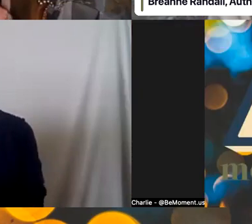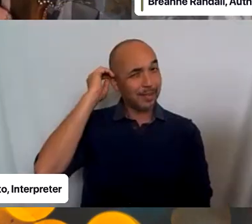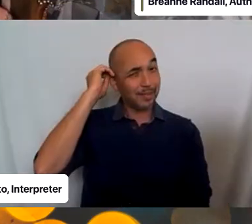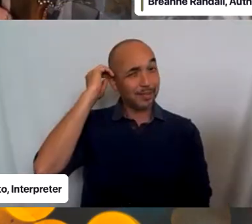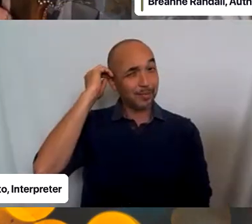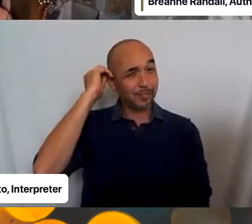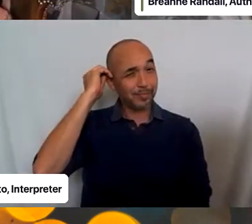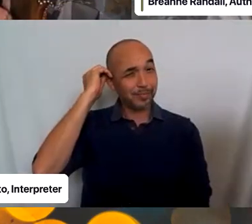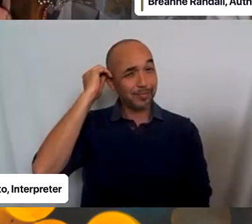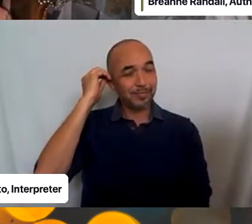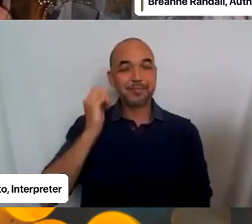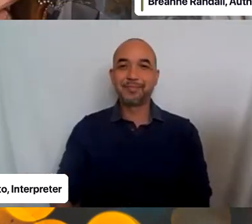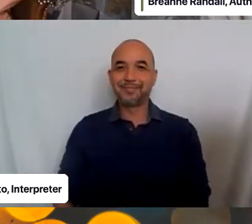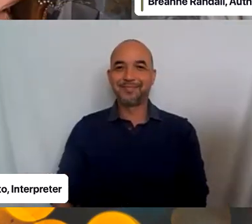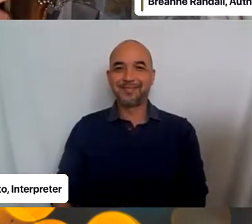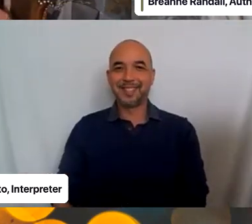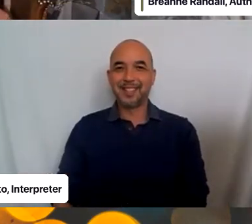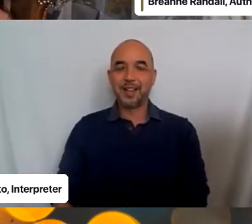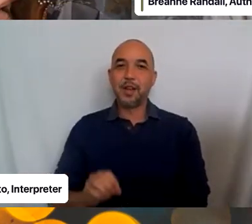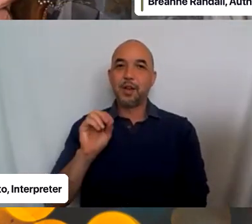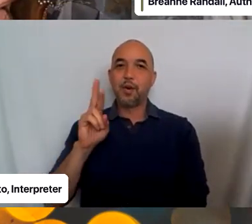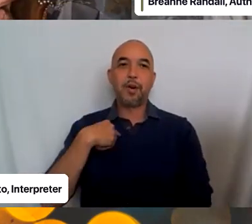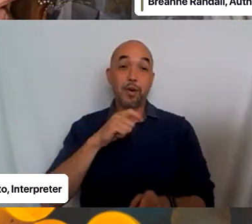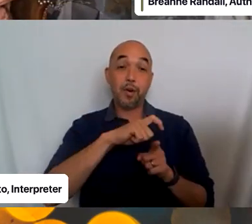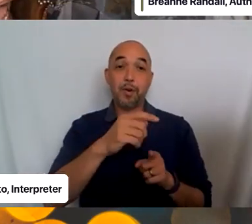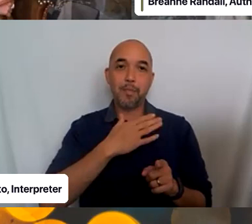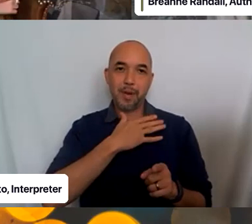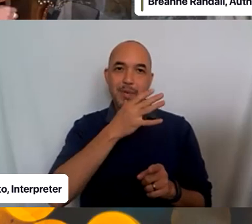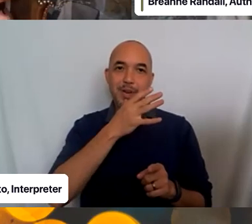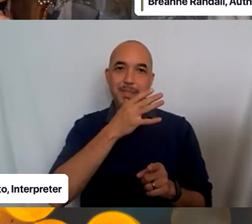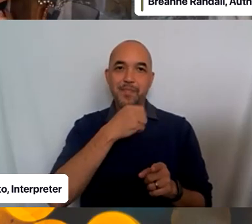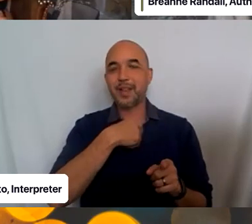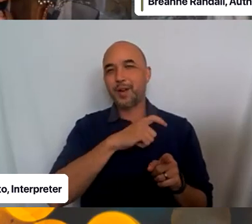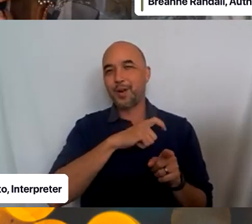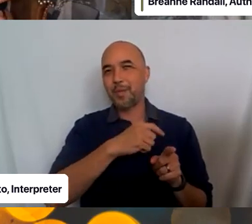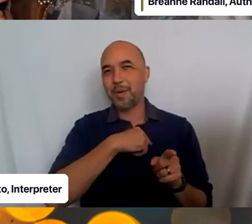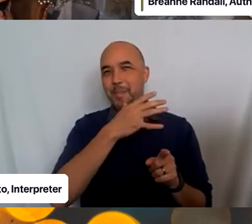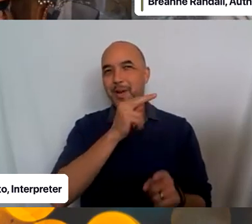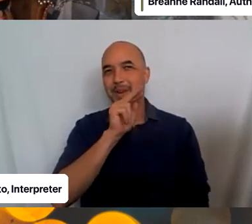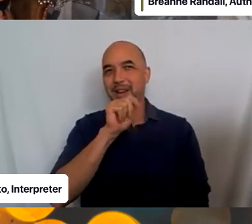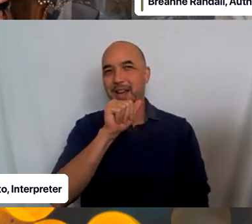I know. I do that too, though. Or I'll call my mom. My mom is now Nana. Hey, Nana. Yeah.